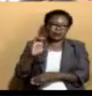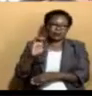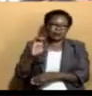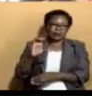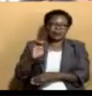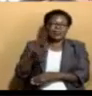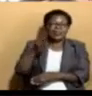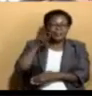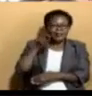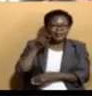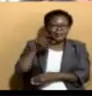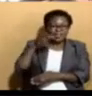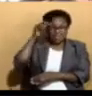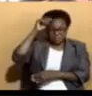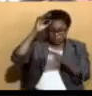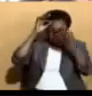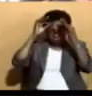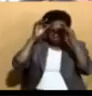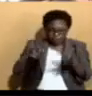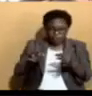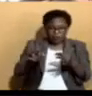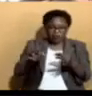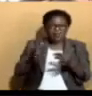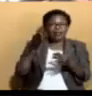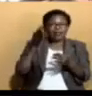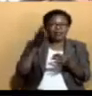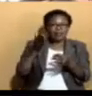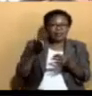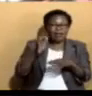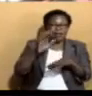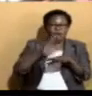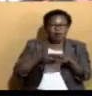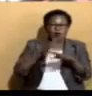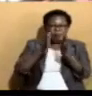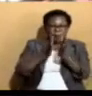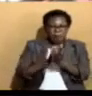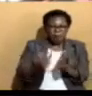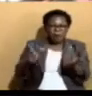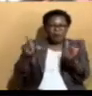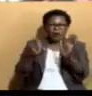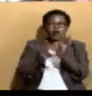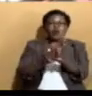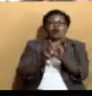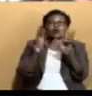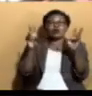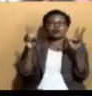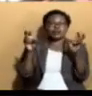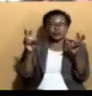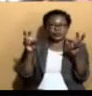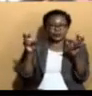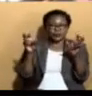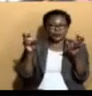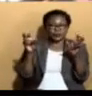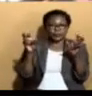It was a judgment in rem on a public law issue,